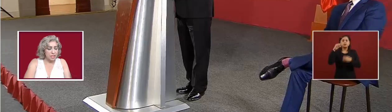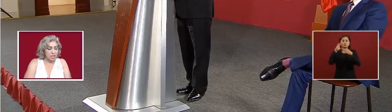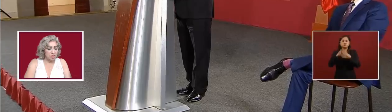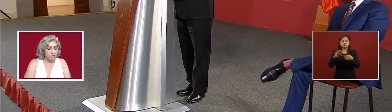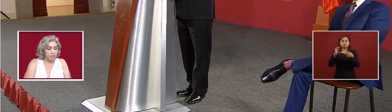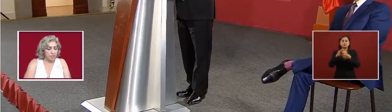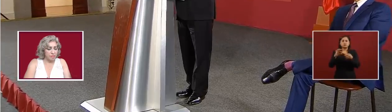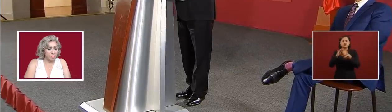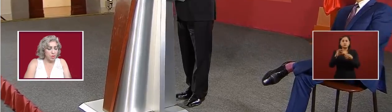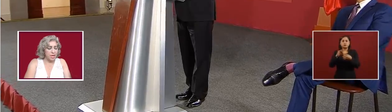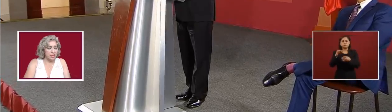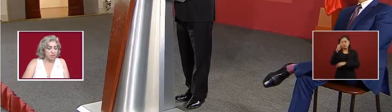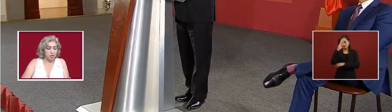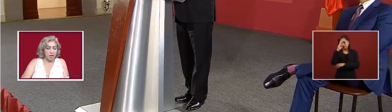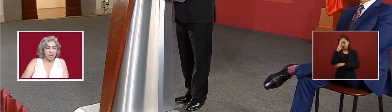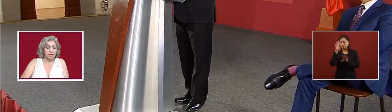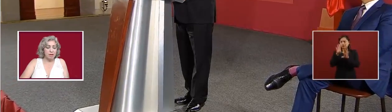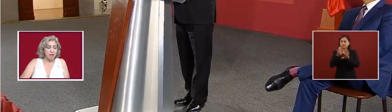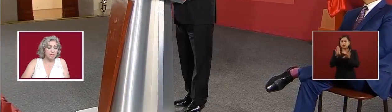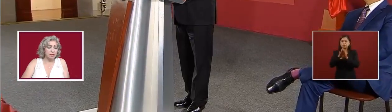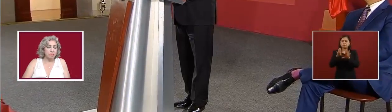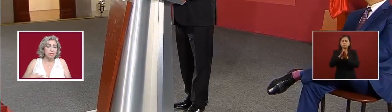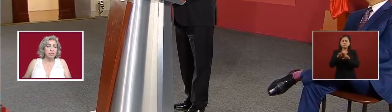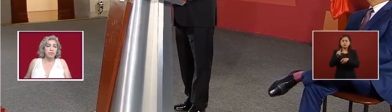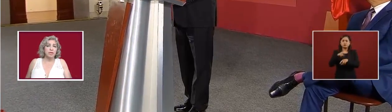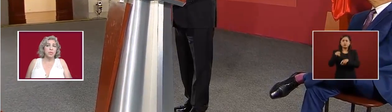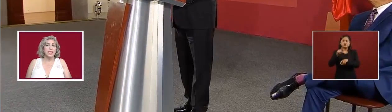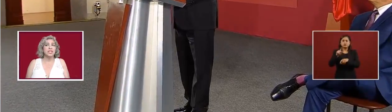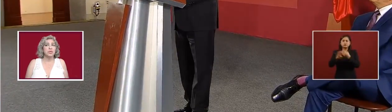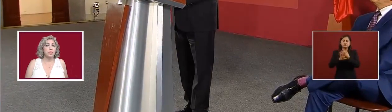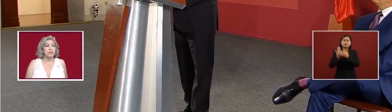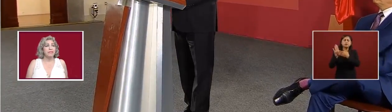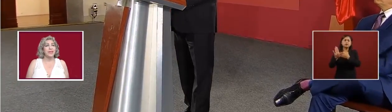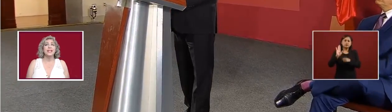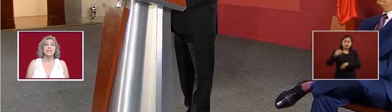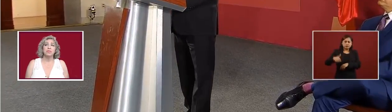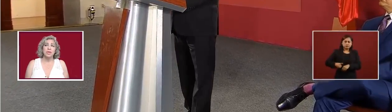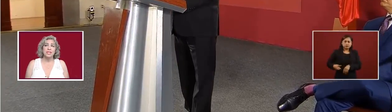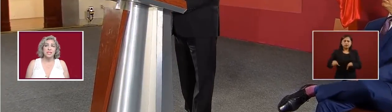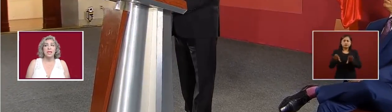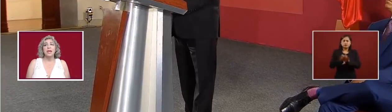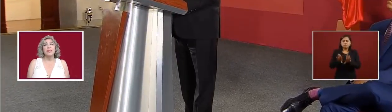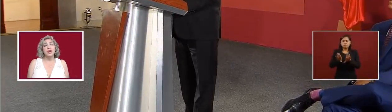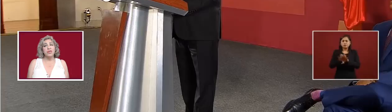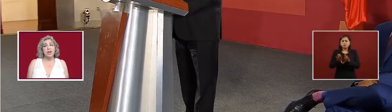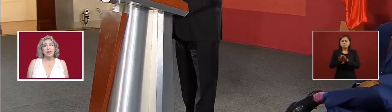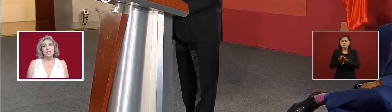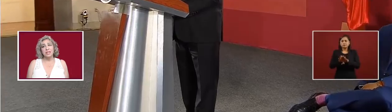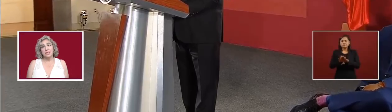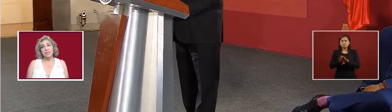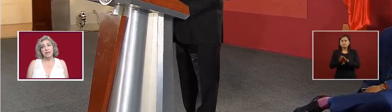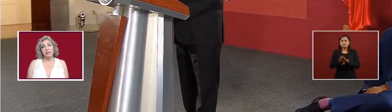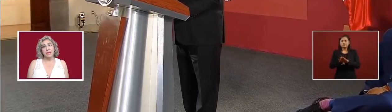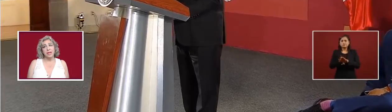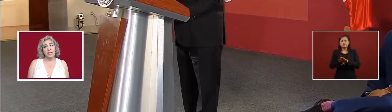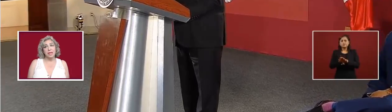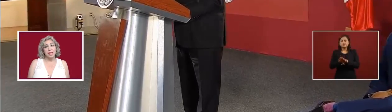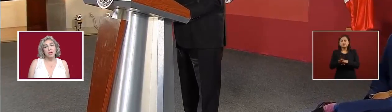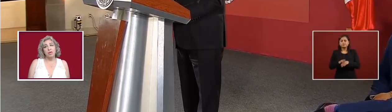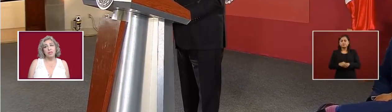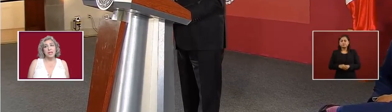Let's look for the, the, we need to try and, uh, look for the ways, to prevent risks, that are not necessary.